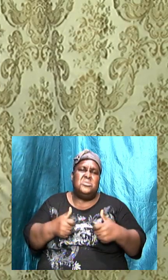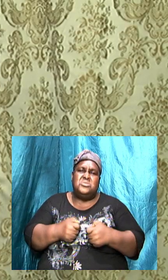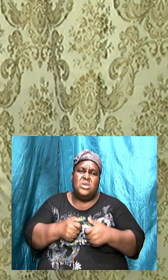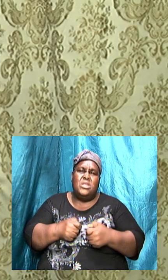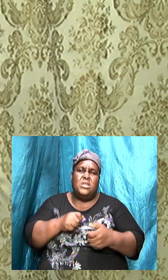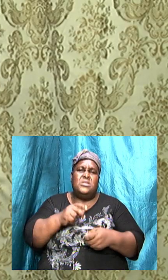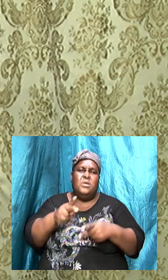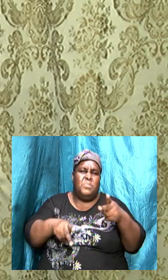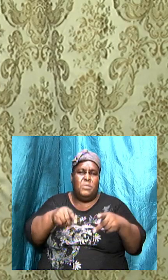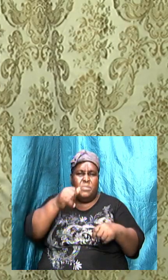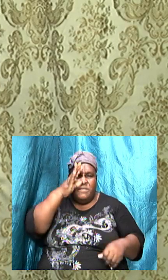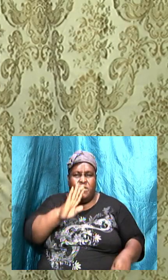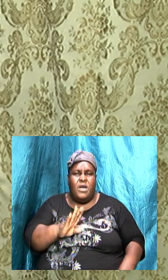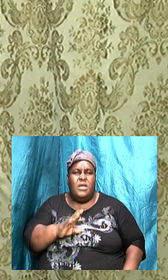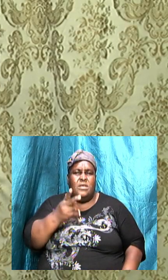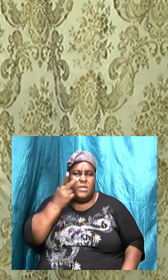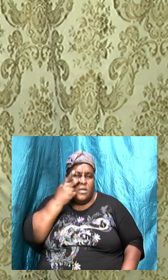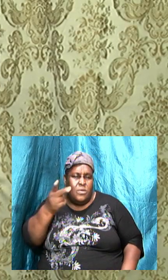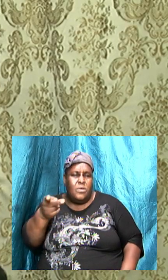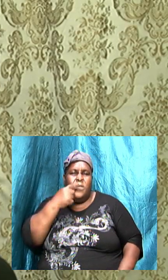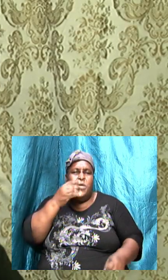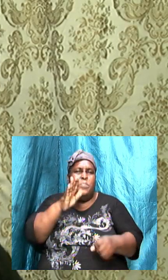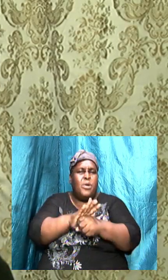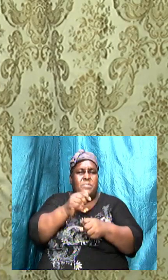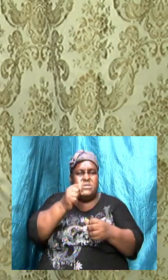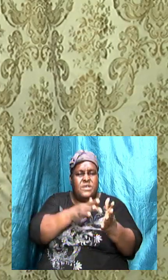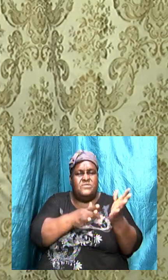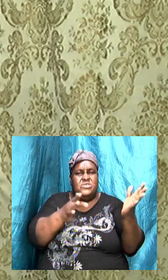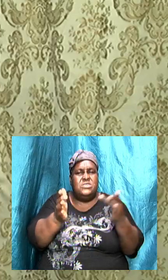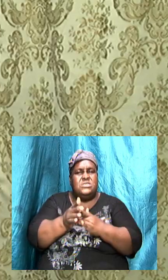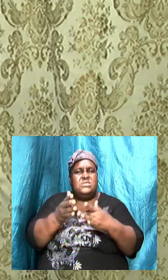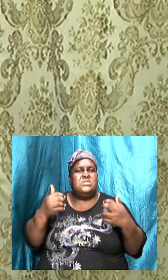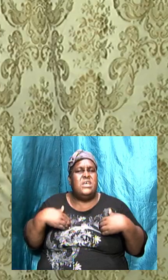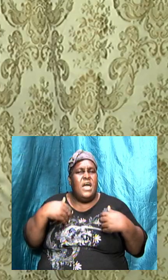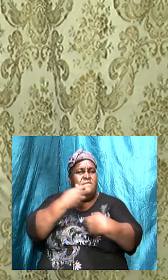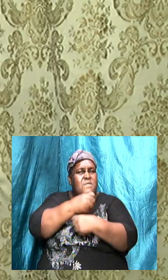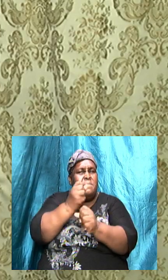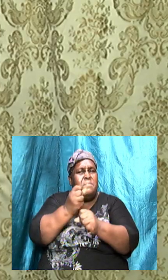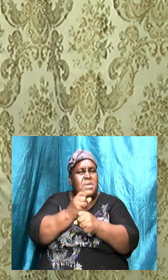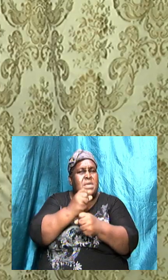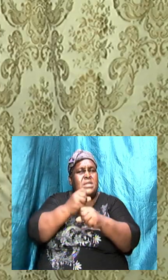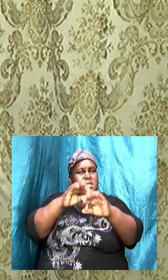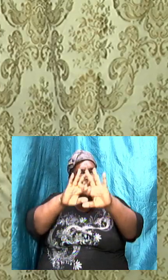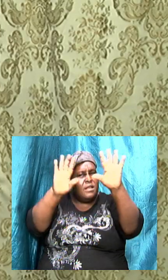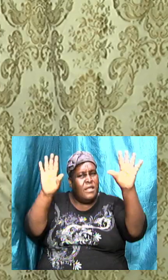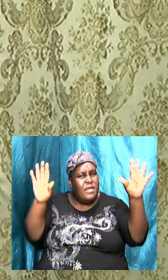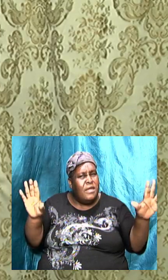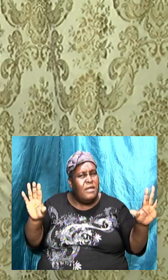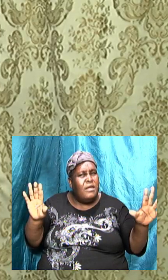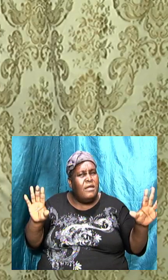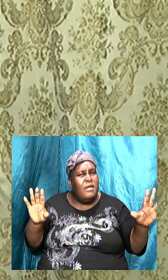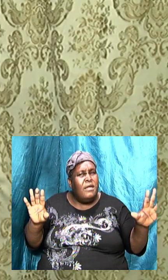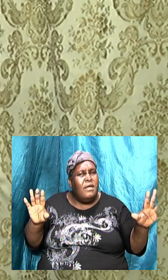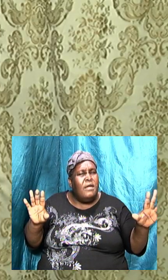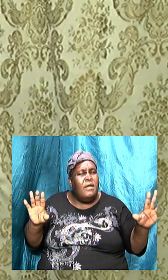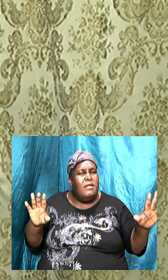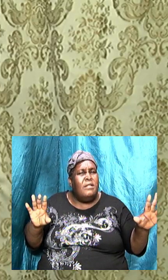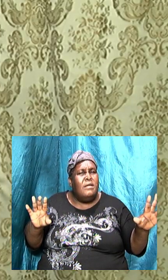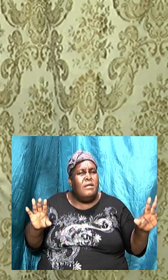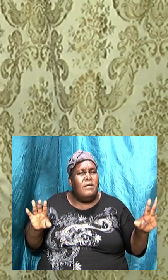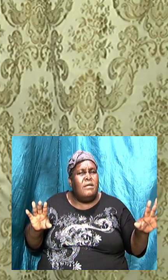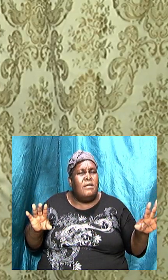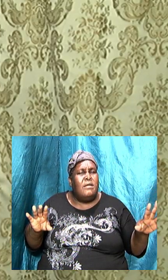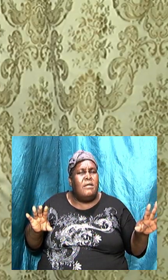to look at the promise now of Jesus, having made clear his absolute